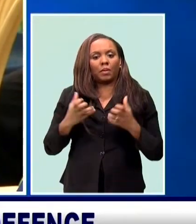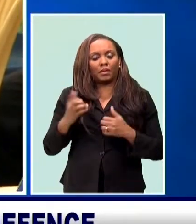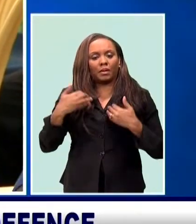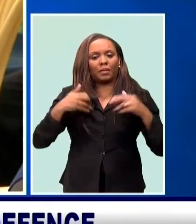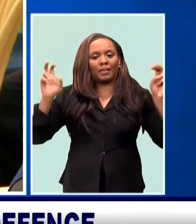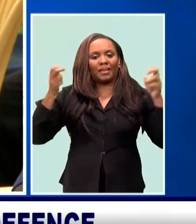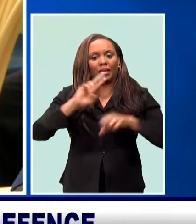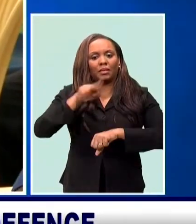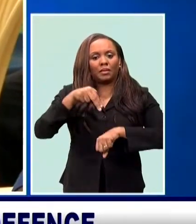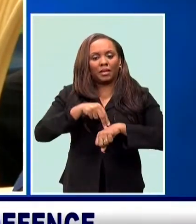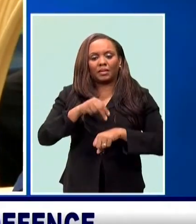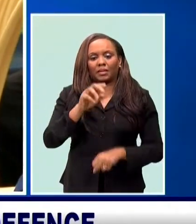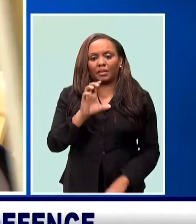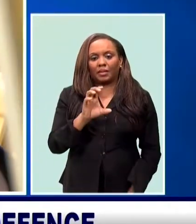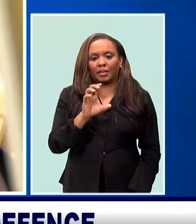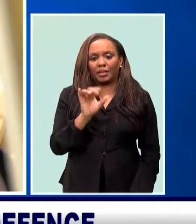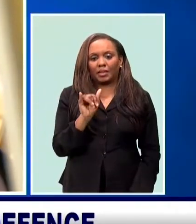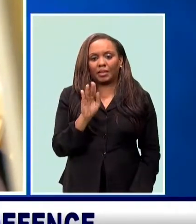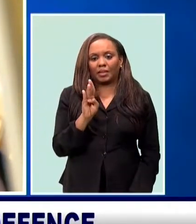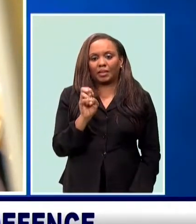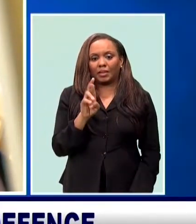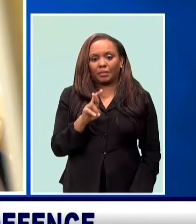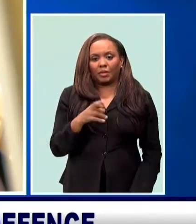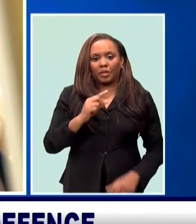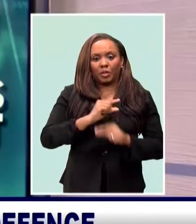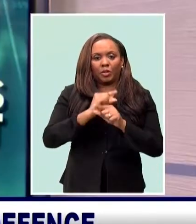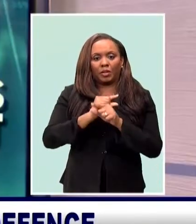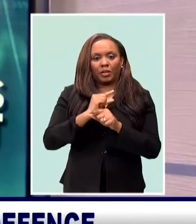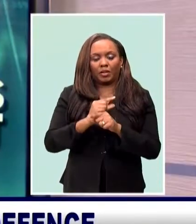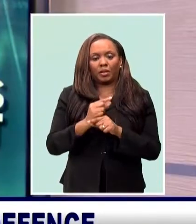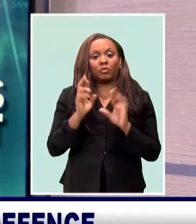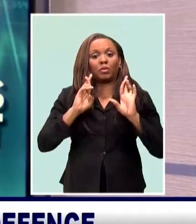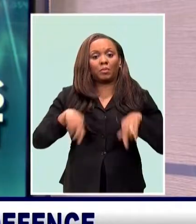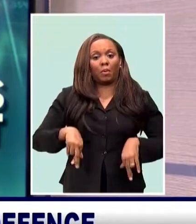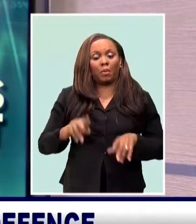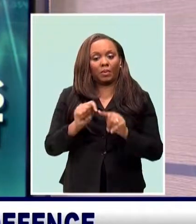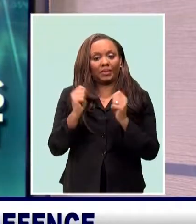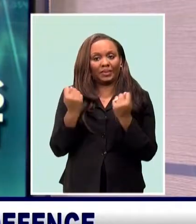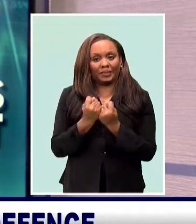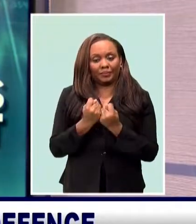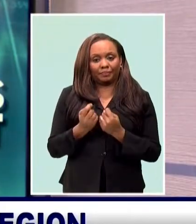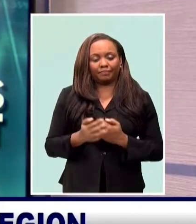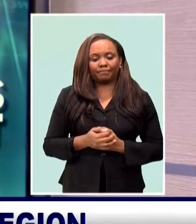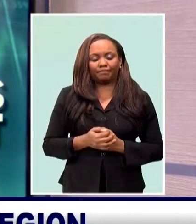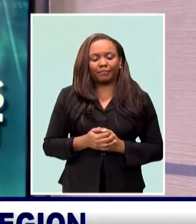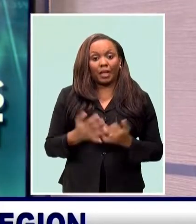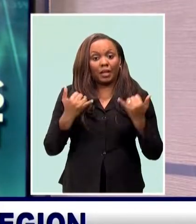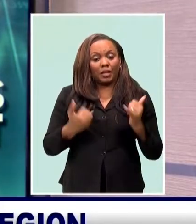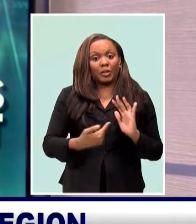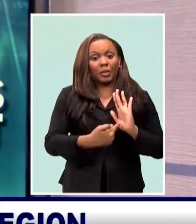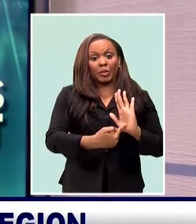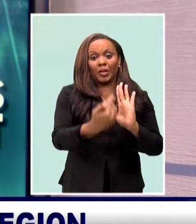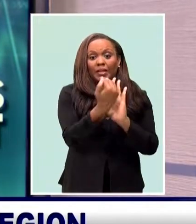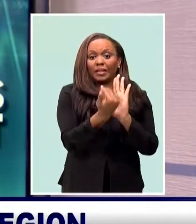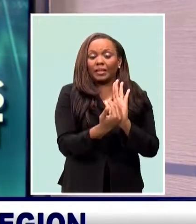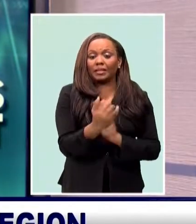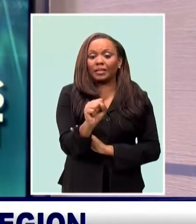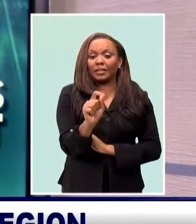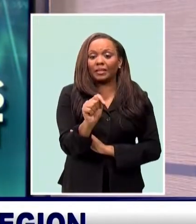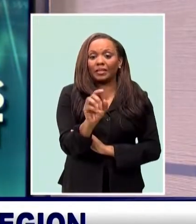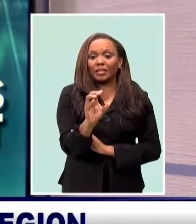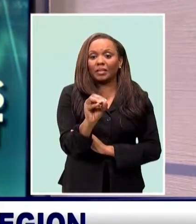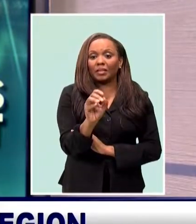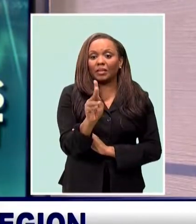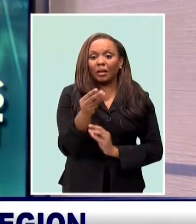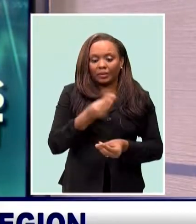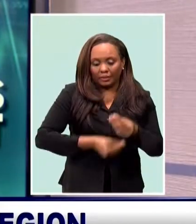national cybersecurity incident response team. And time now to take a look at how those stocks traded on